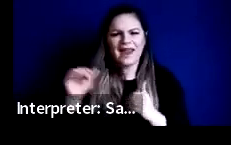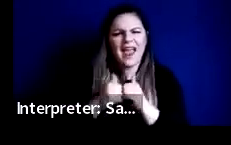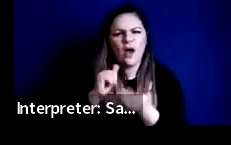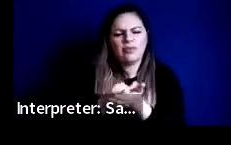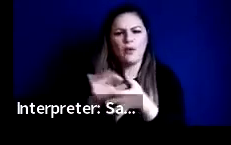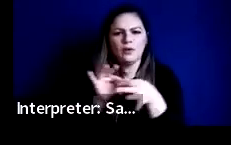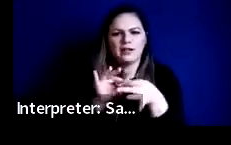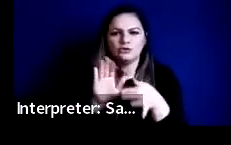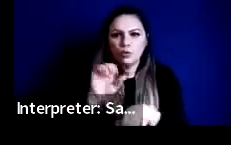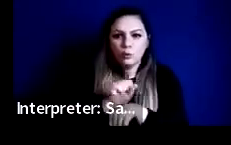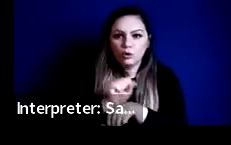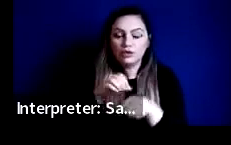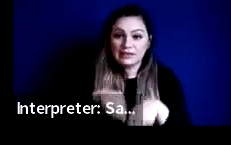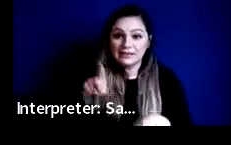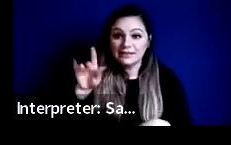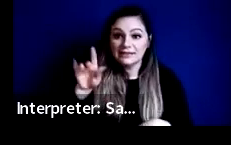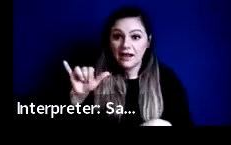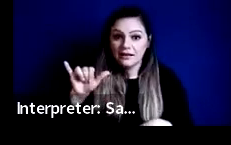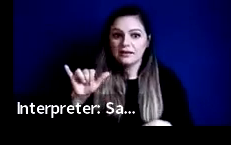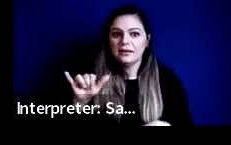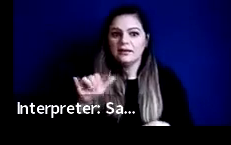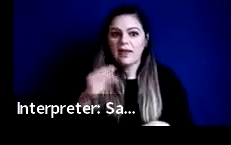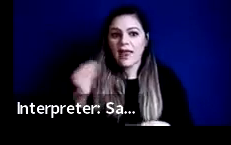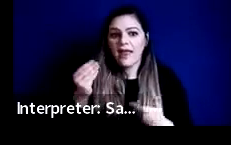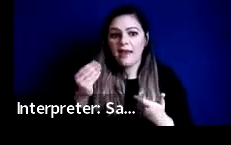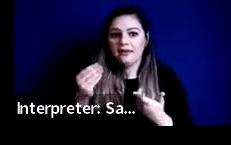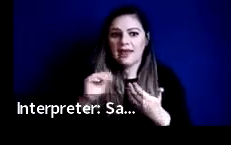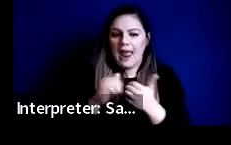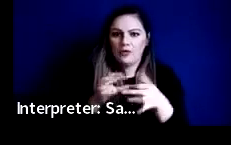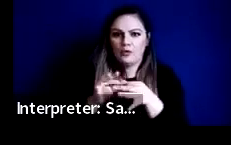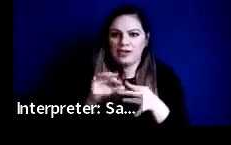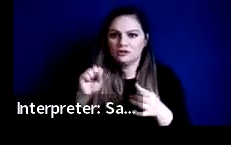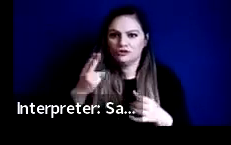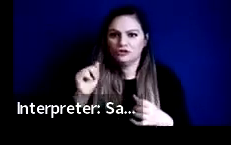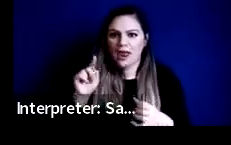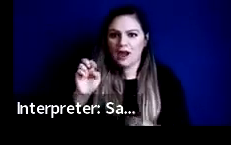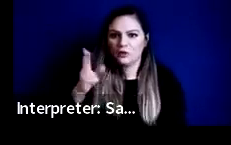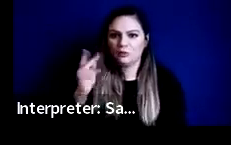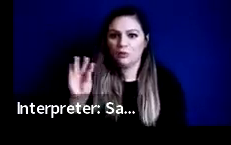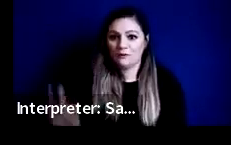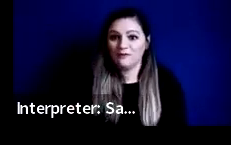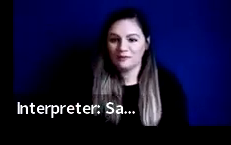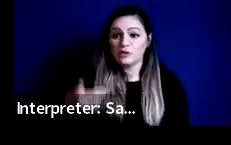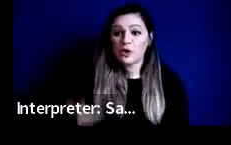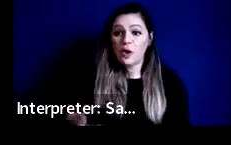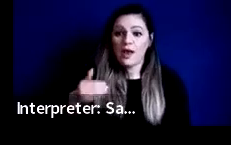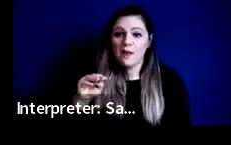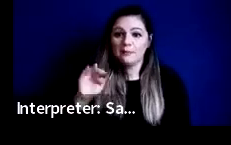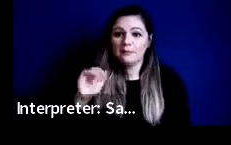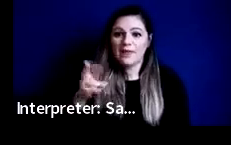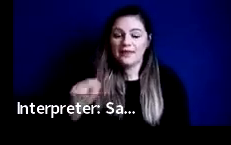Kentucky, certainly, and what we do at Shatterproof. So I'm Megan Halmo. I'm the director